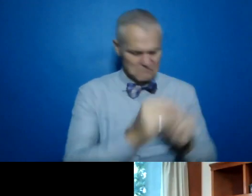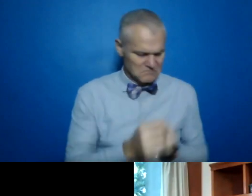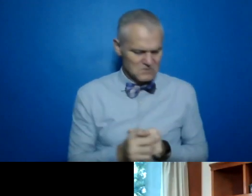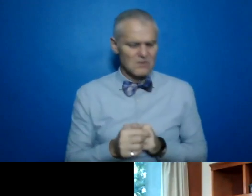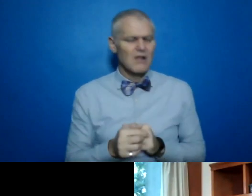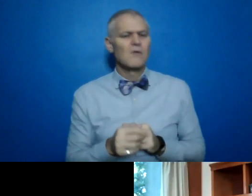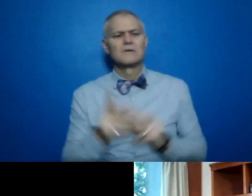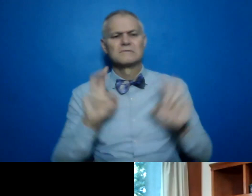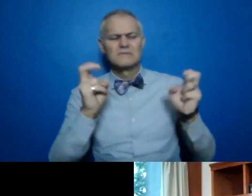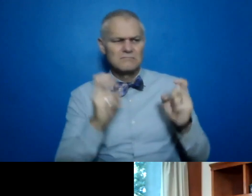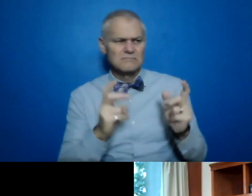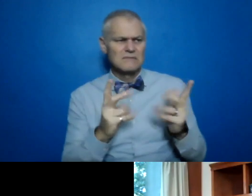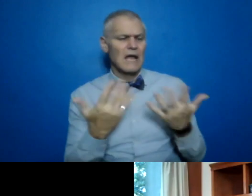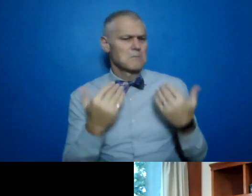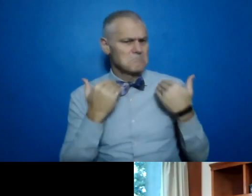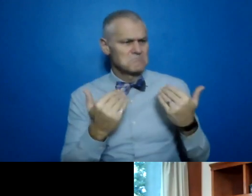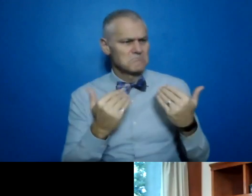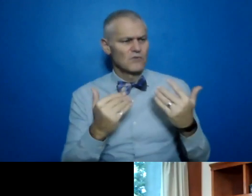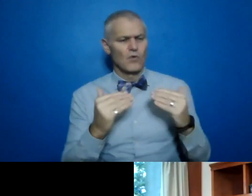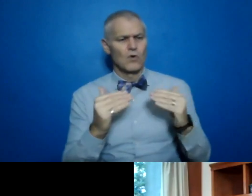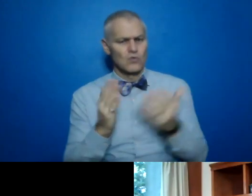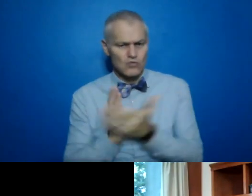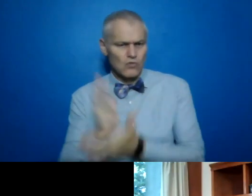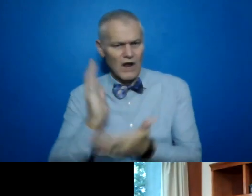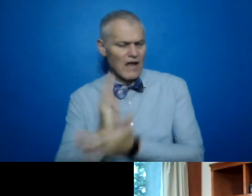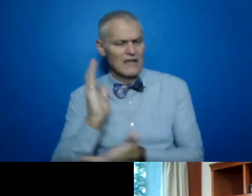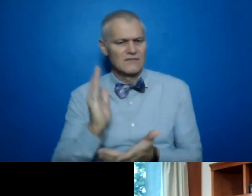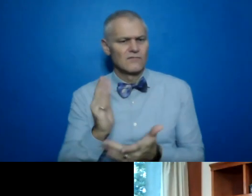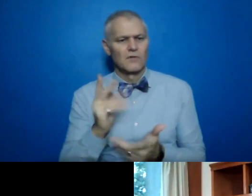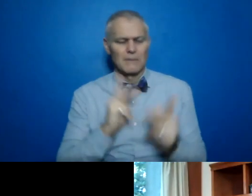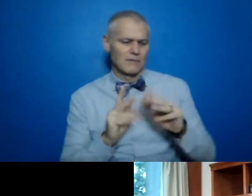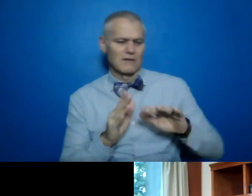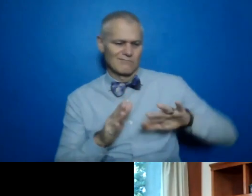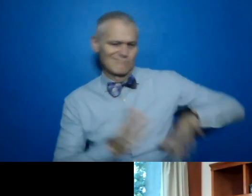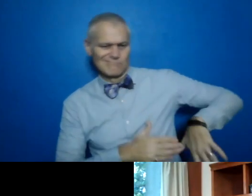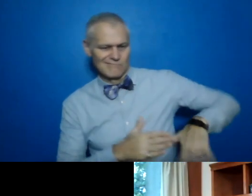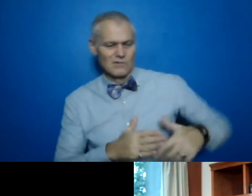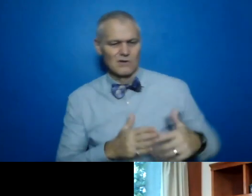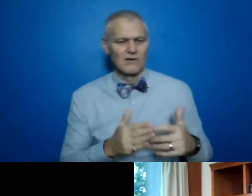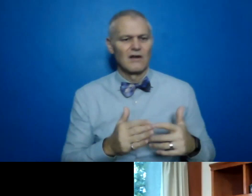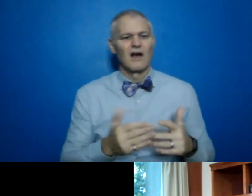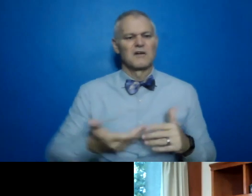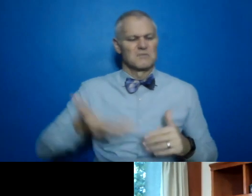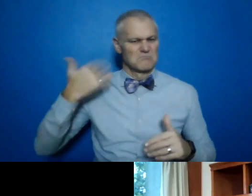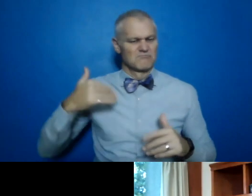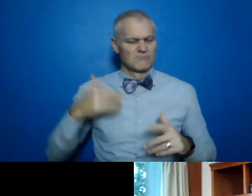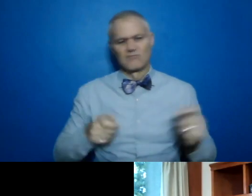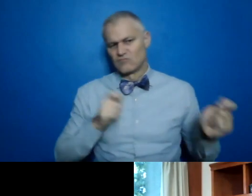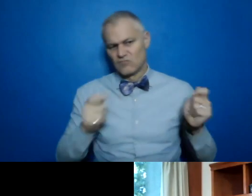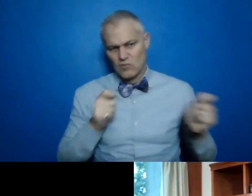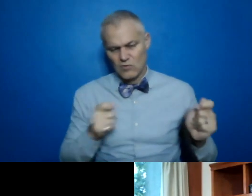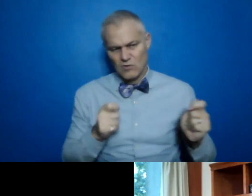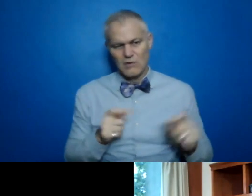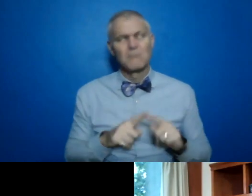whether and how far to push forward rights for people who may be been marginalized under prior regimes. And I feel like there's, and this is all coming from